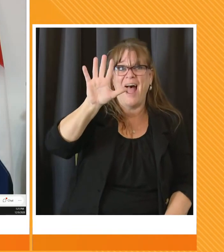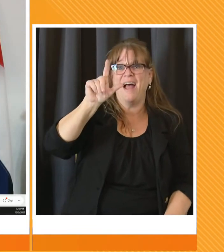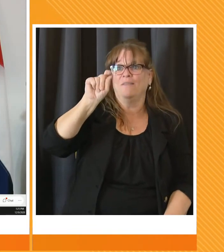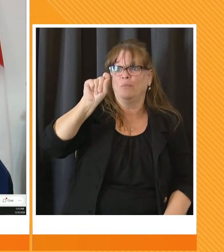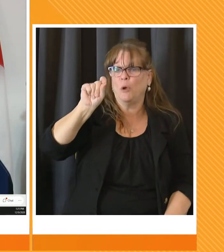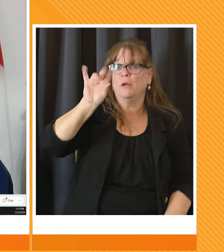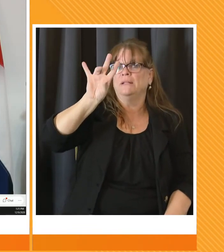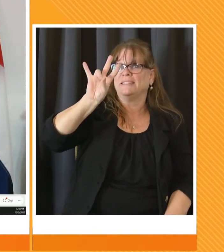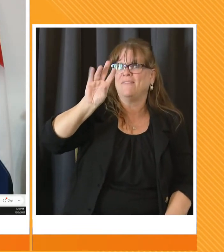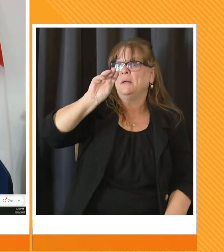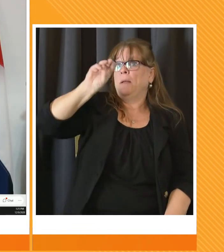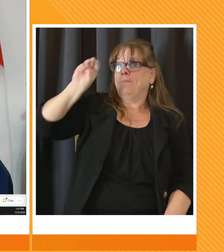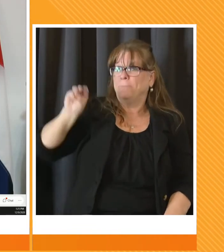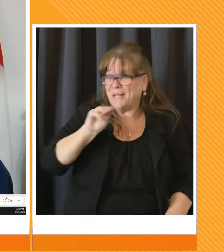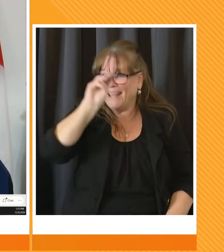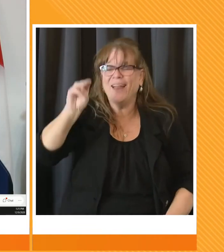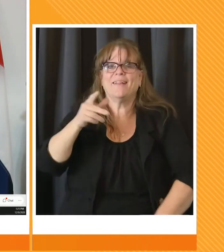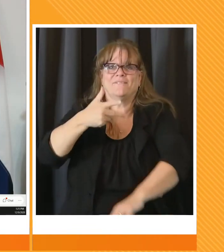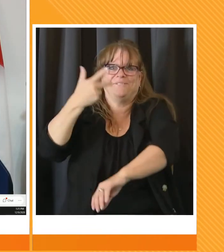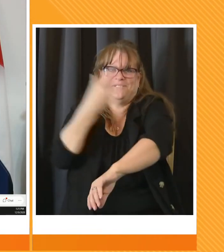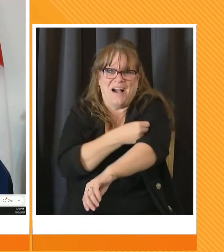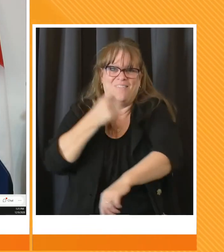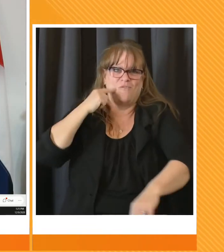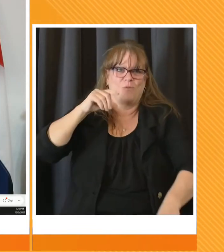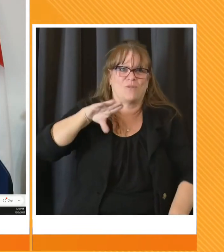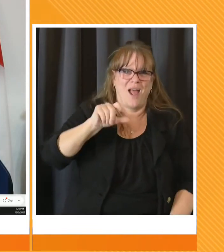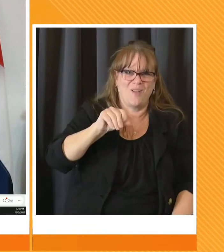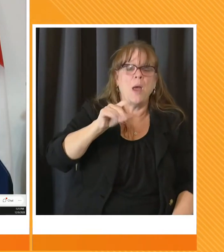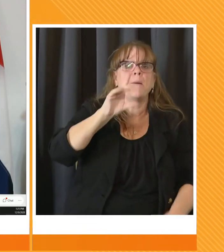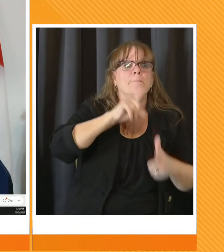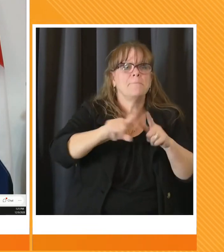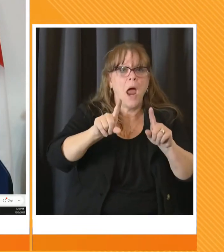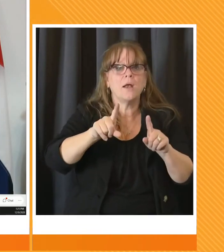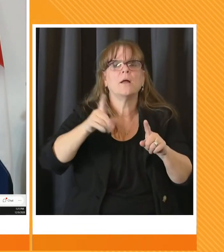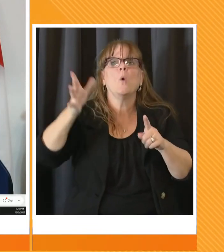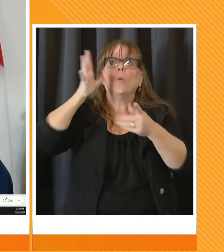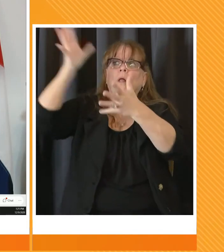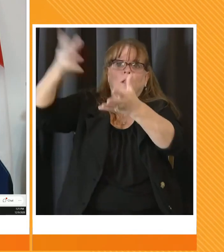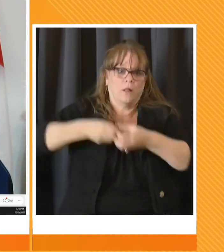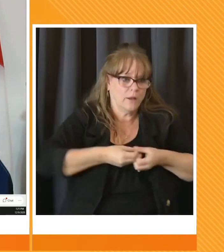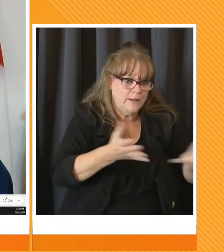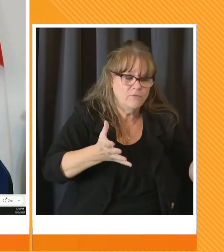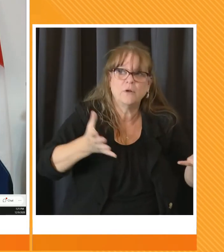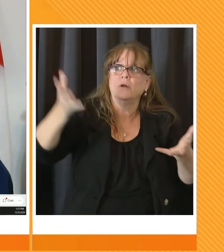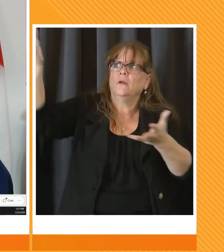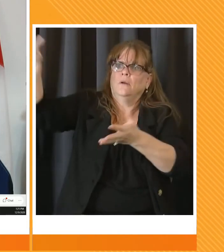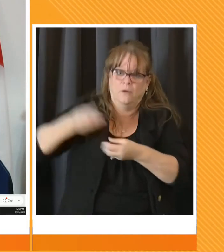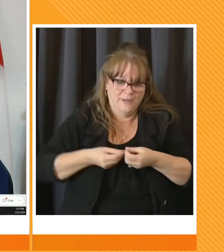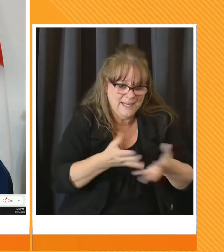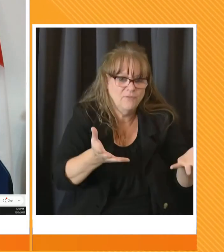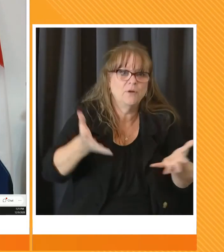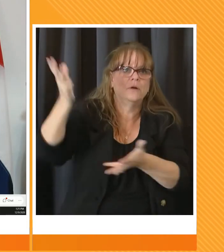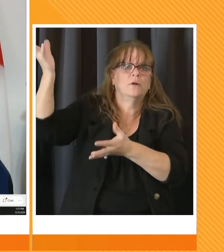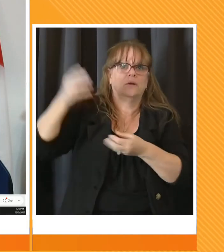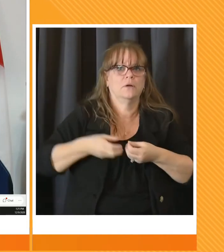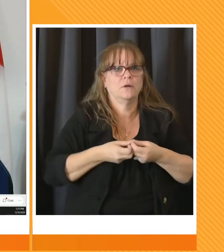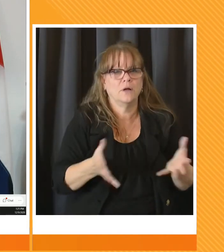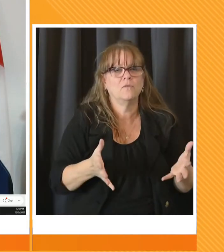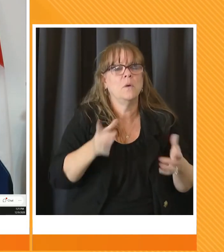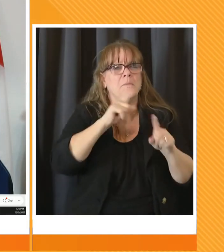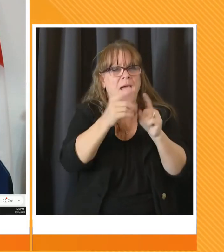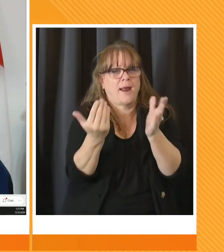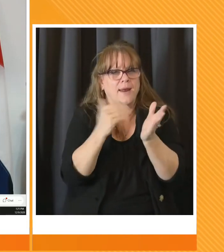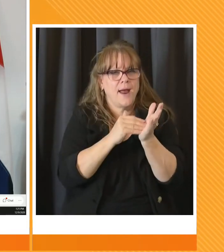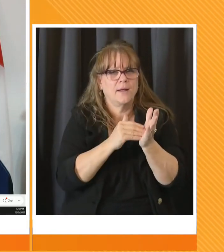them. And this is exciting. We need to really be careful in these next few weeks here so we can bridge the time till the vaccine